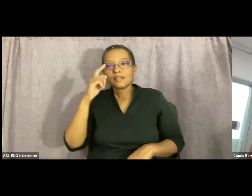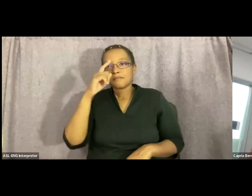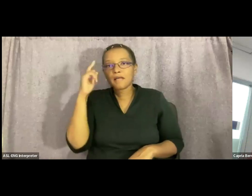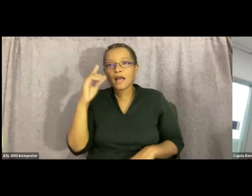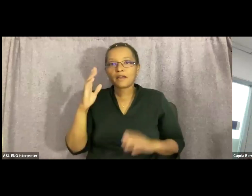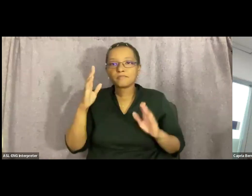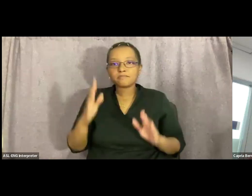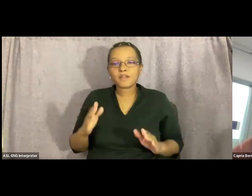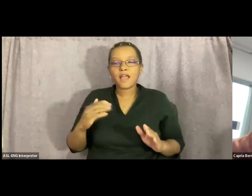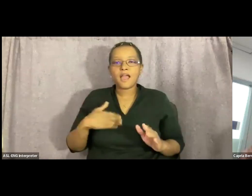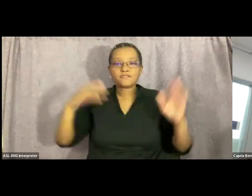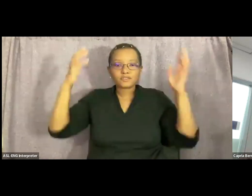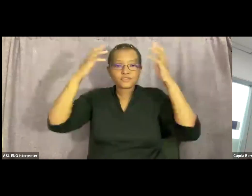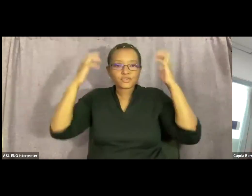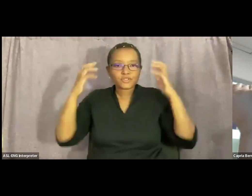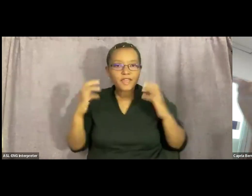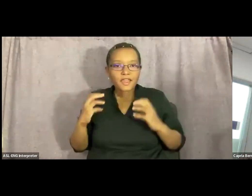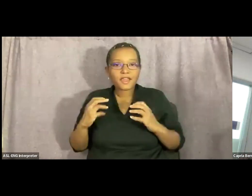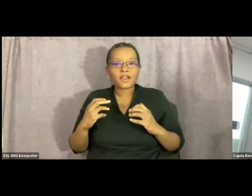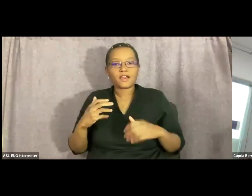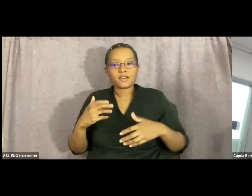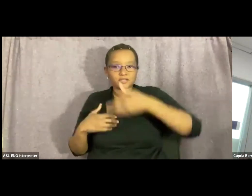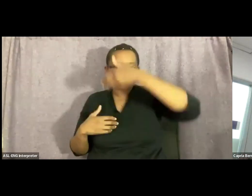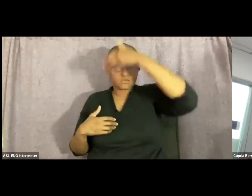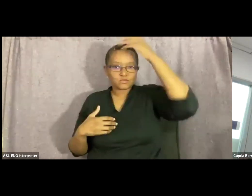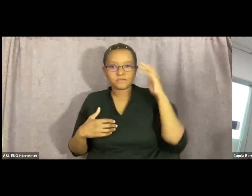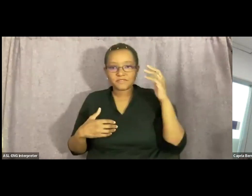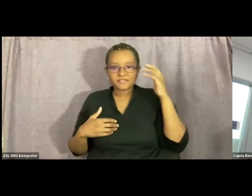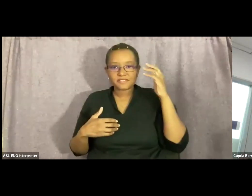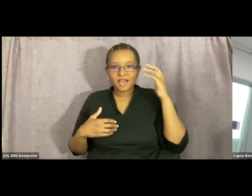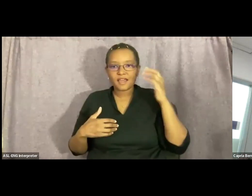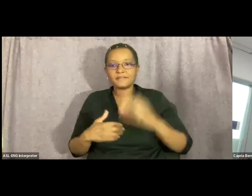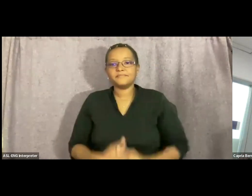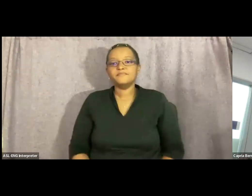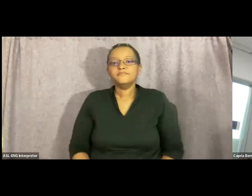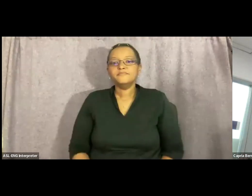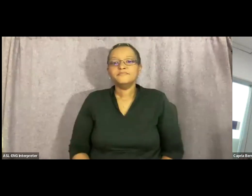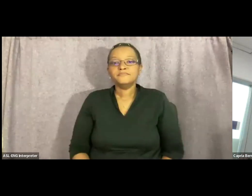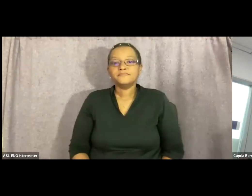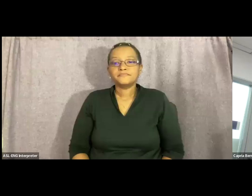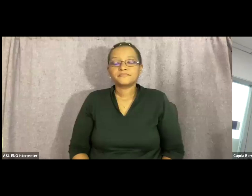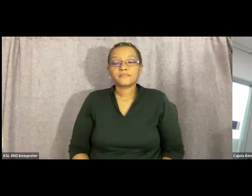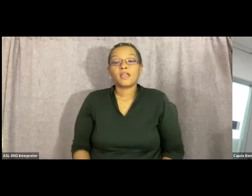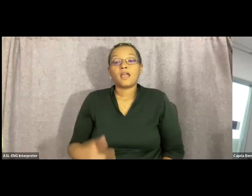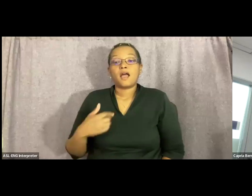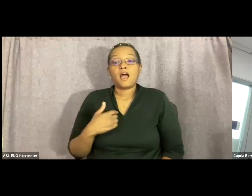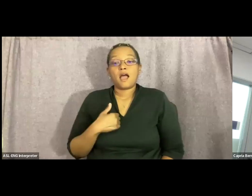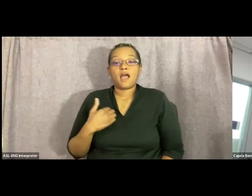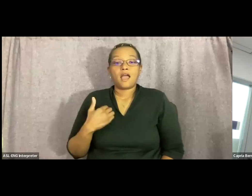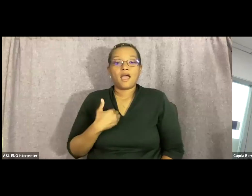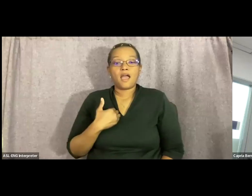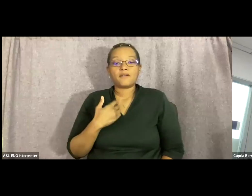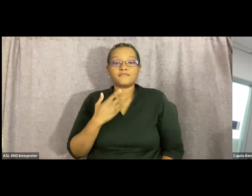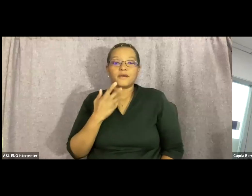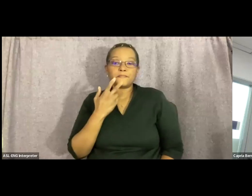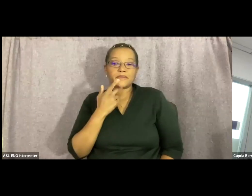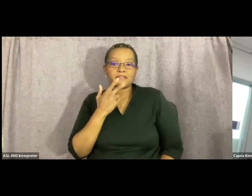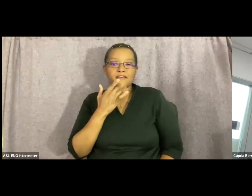institutionalization law. And I'm hoping to take a writing workshop class in the